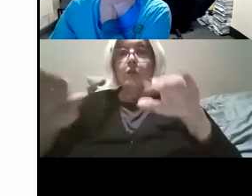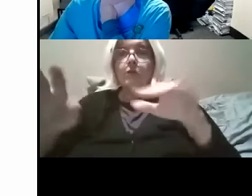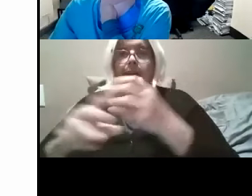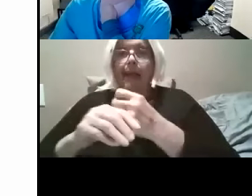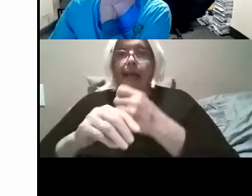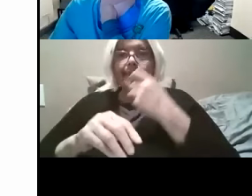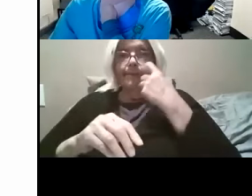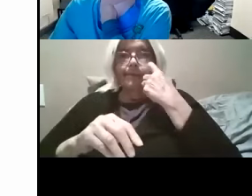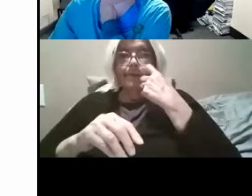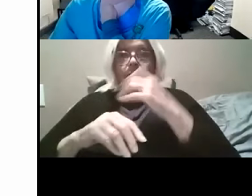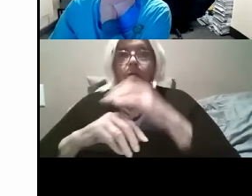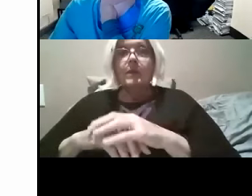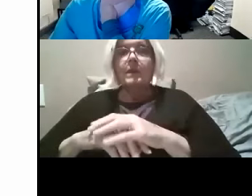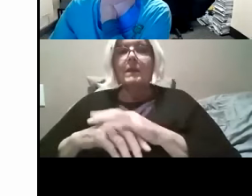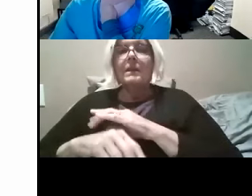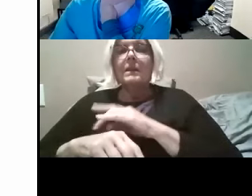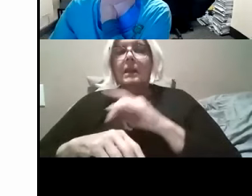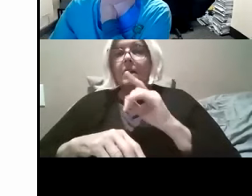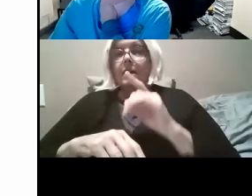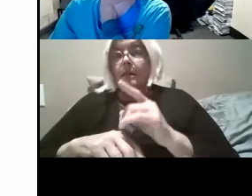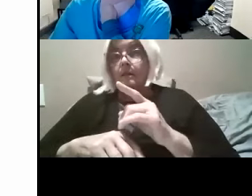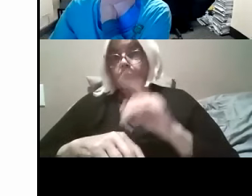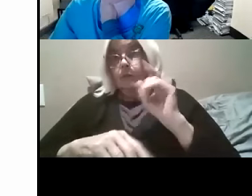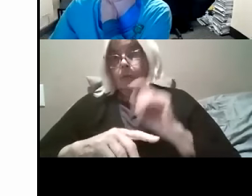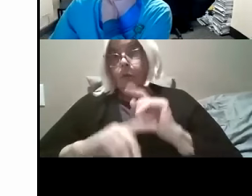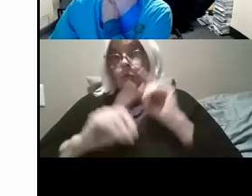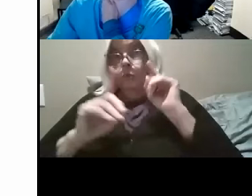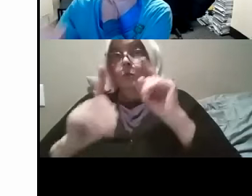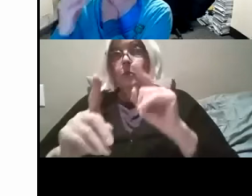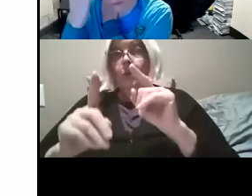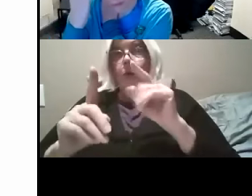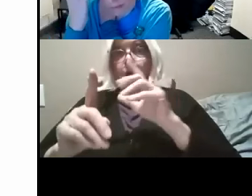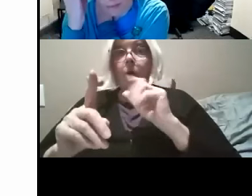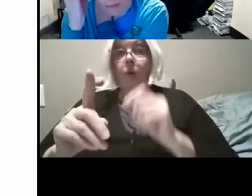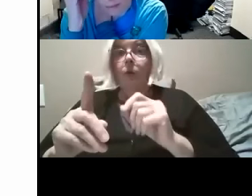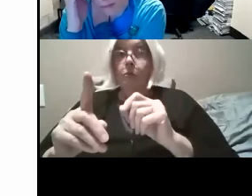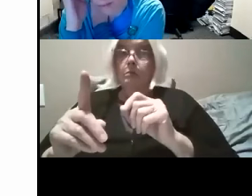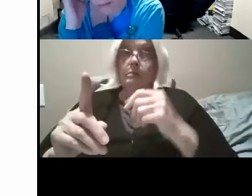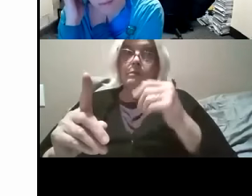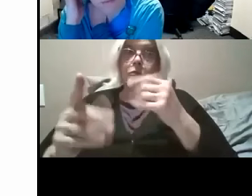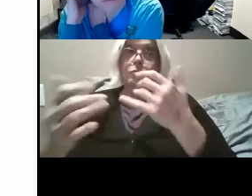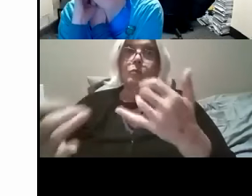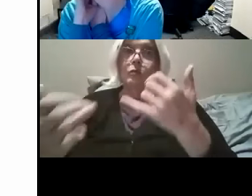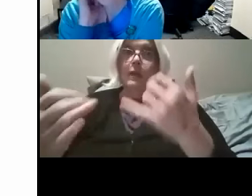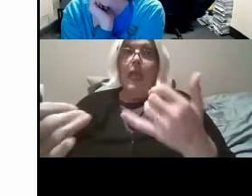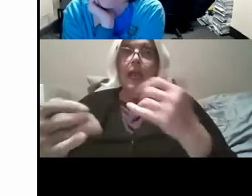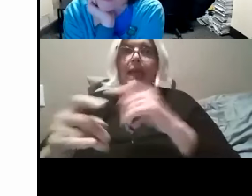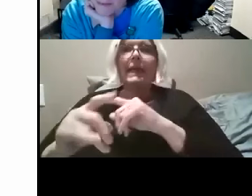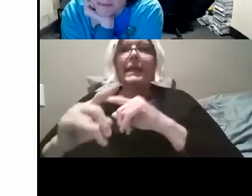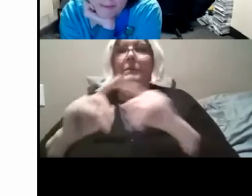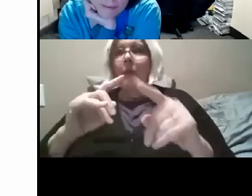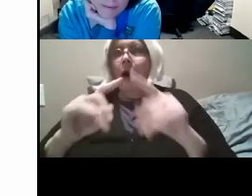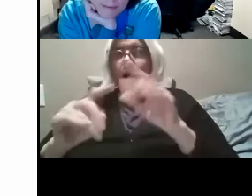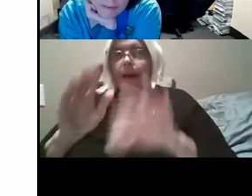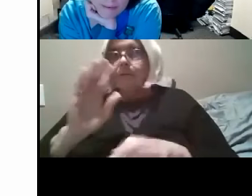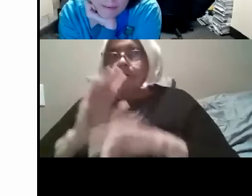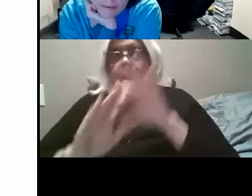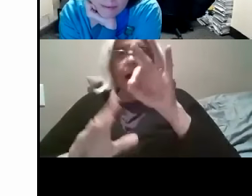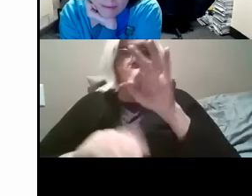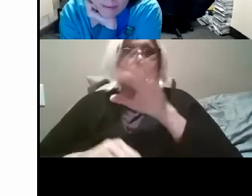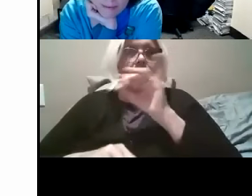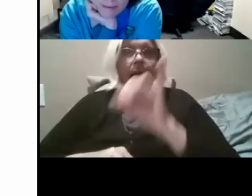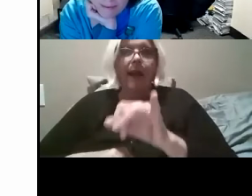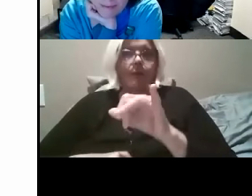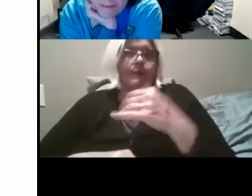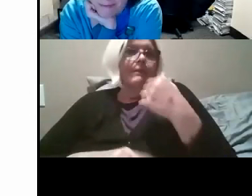I would have had to take them out of school, but I learned at 8 p.m. on Thursday night there was a dose available, and we took them in their pajamas to get their